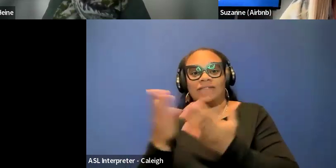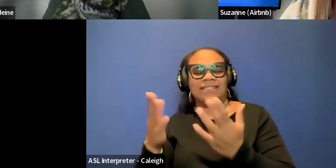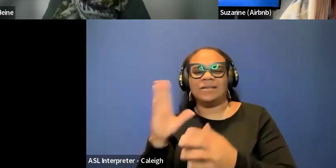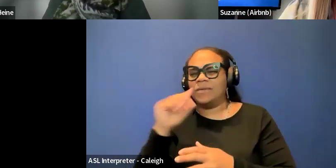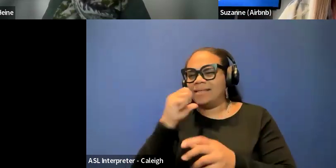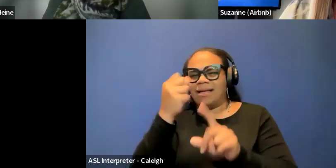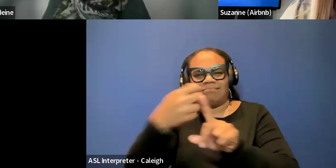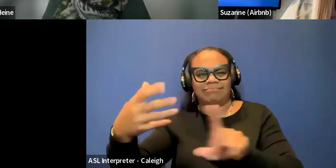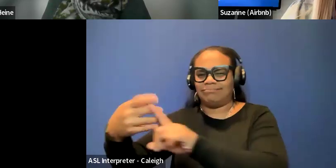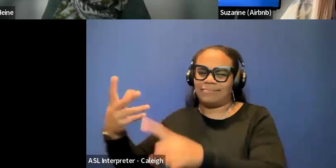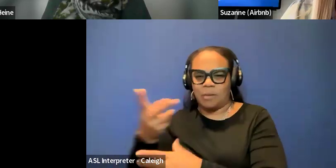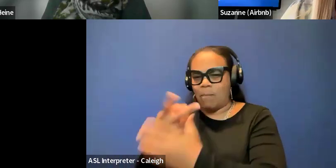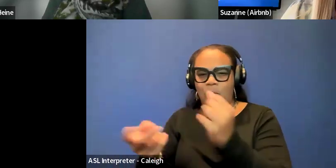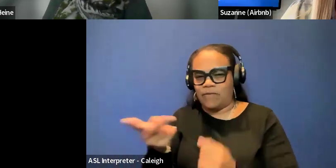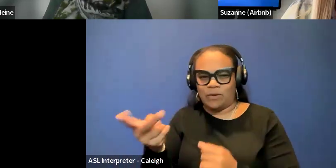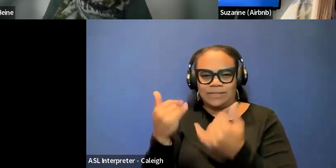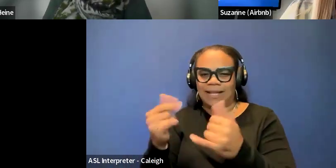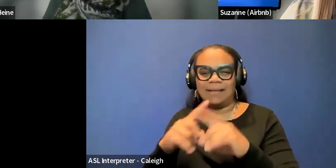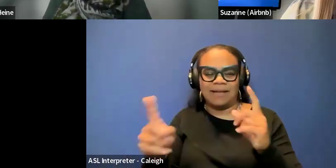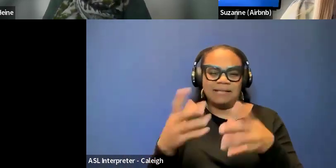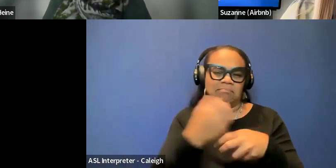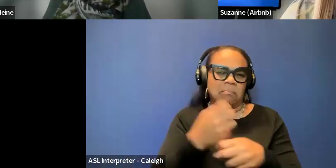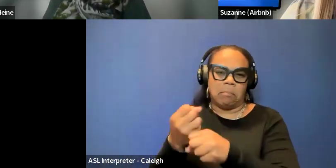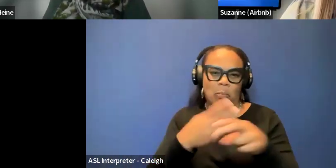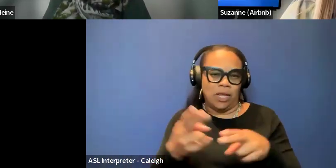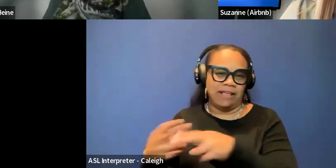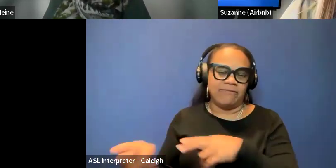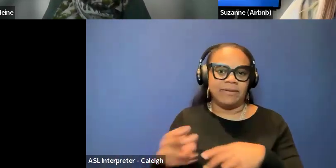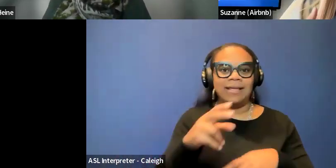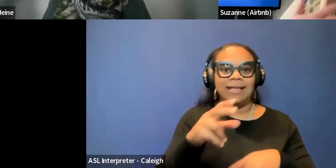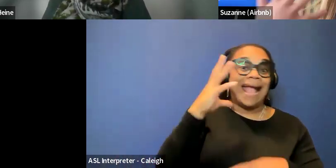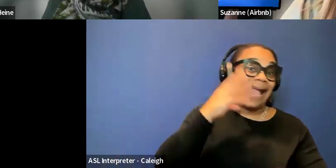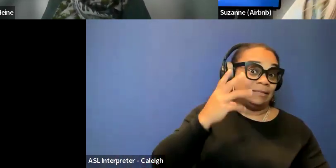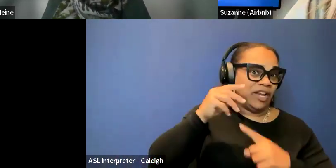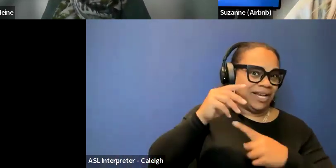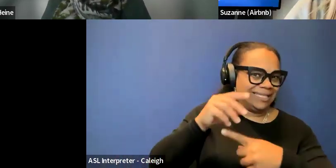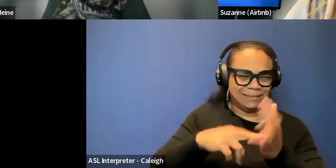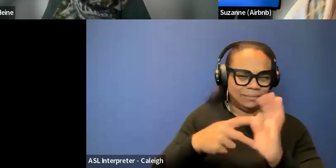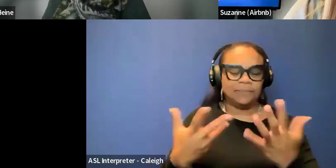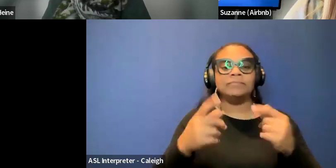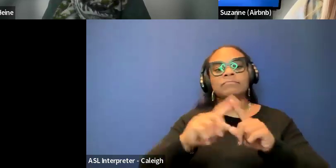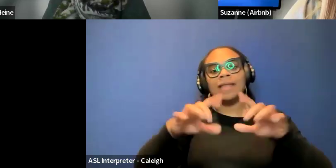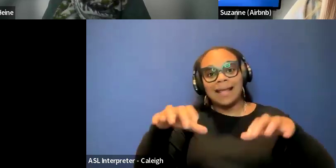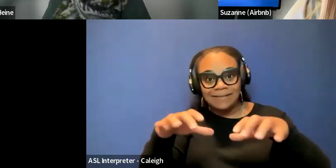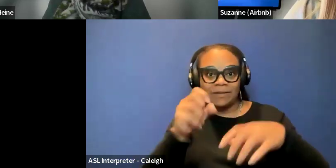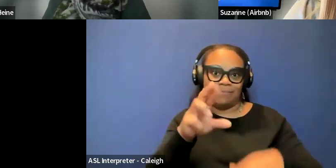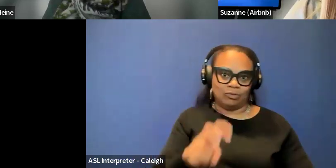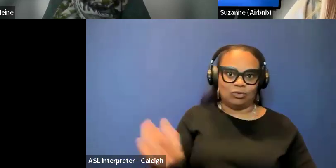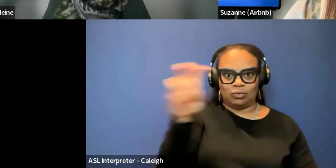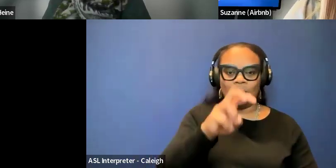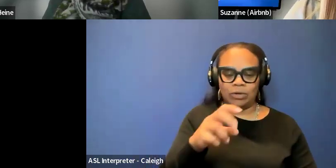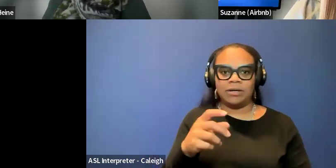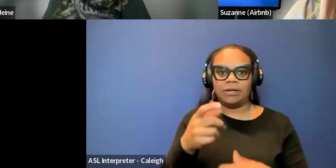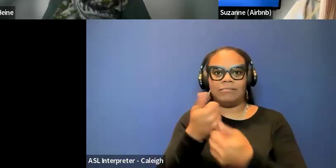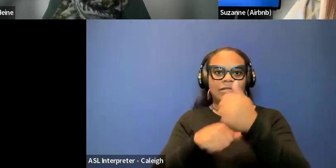quick overview, what are Airbnb experiences? So these are activities and tours that are hosted by